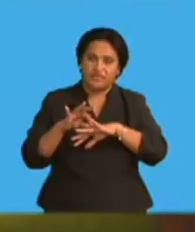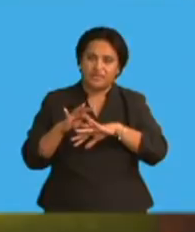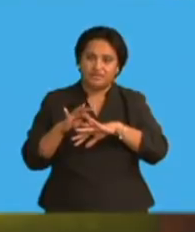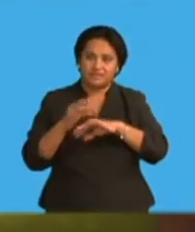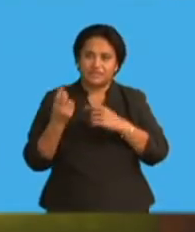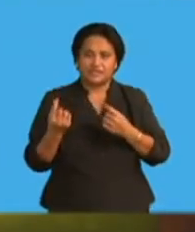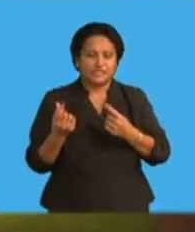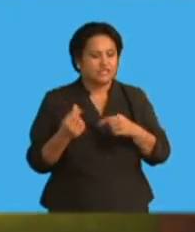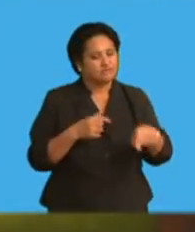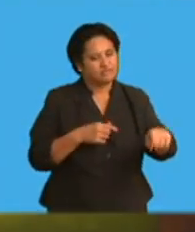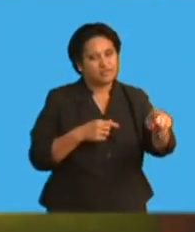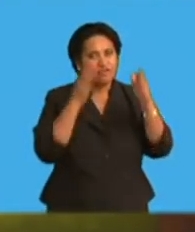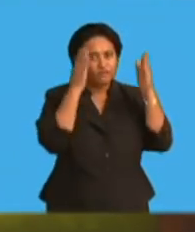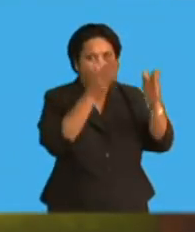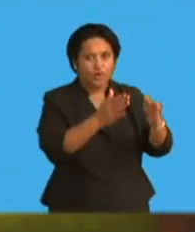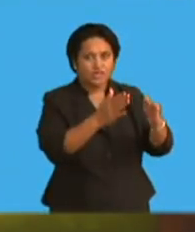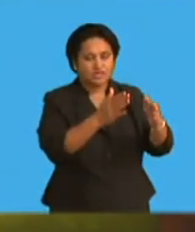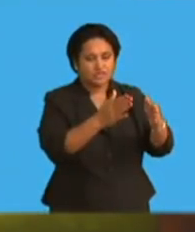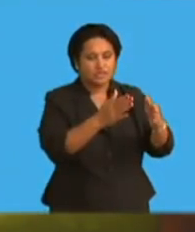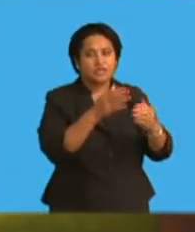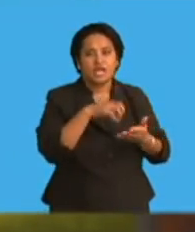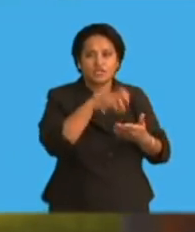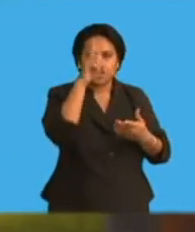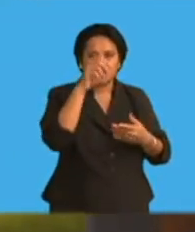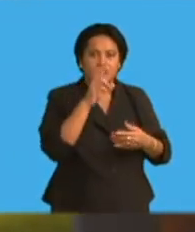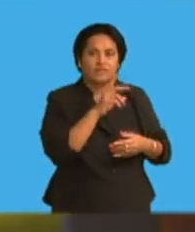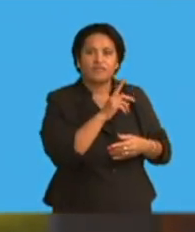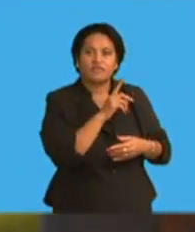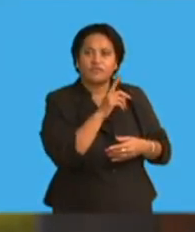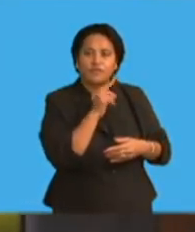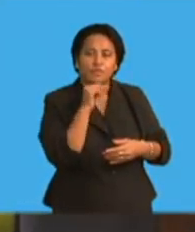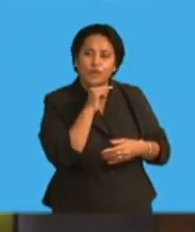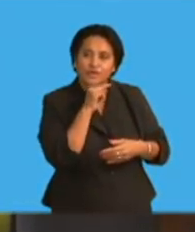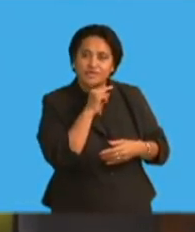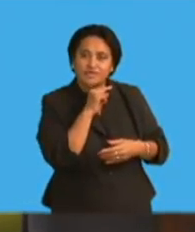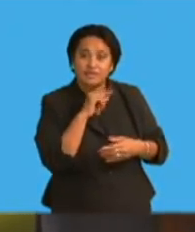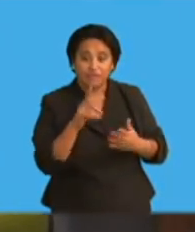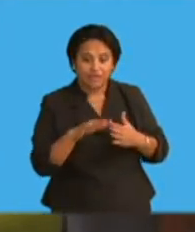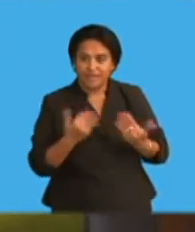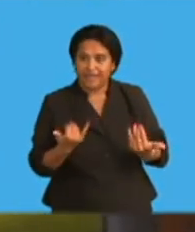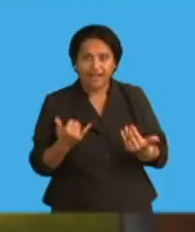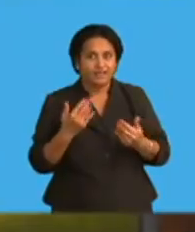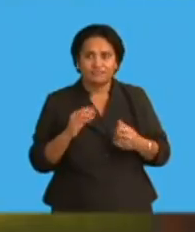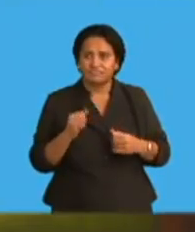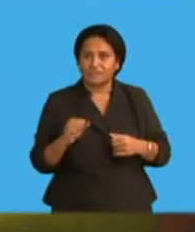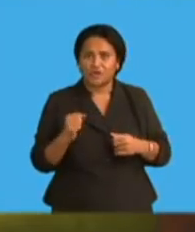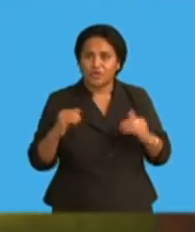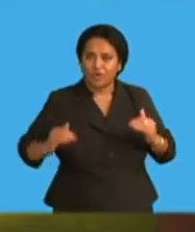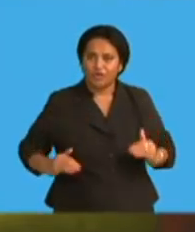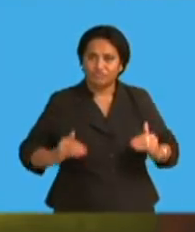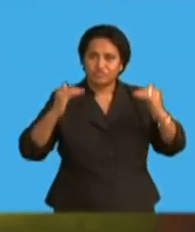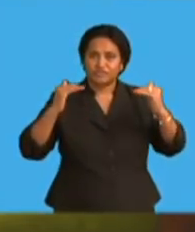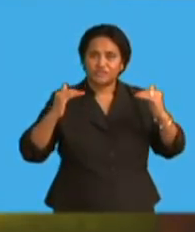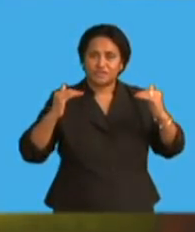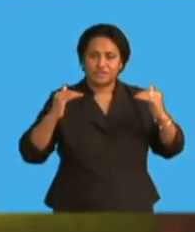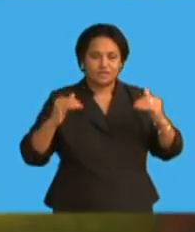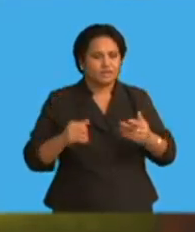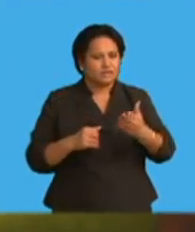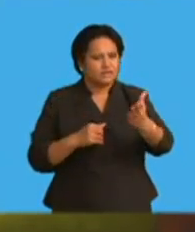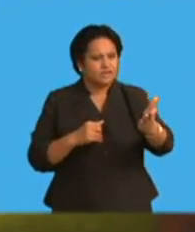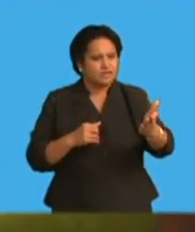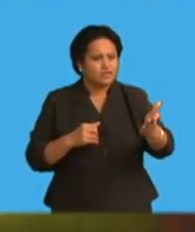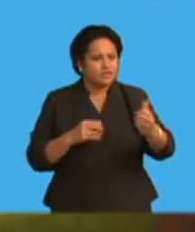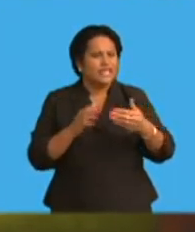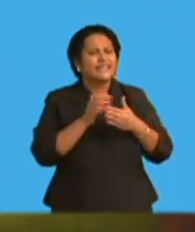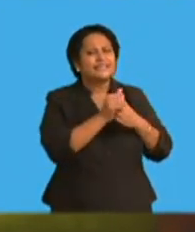school because they don't have to pay for the school fees. Madam Speaker, and the Honourable Leader of Opposition says, oh, it's not free because we don't give them lunch and uniform.